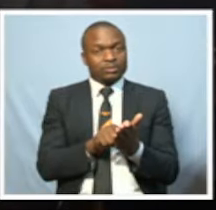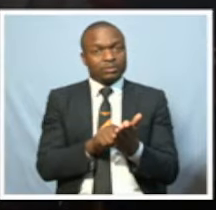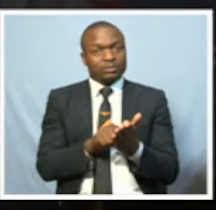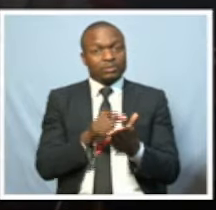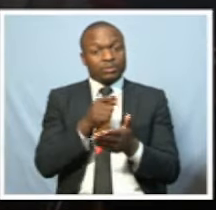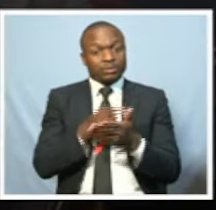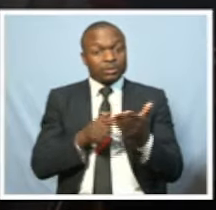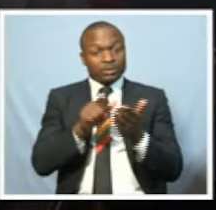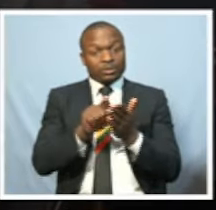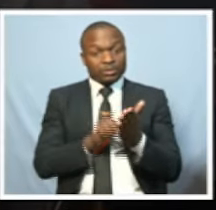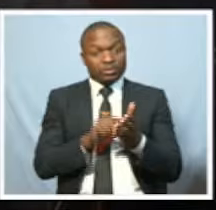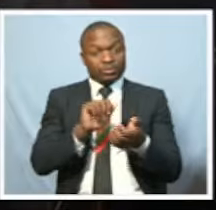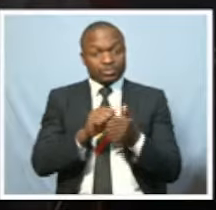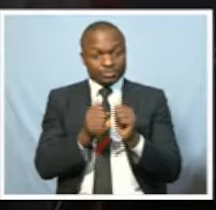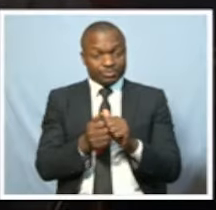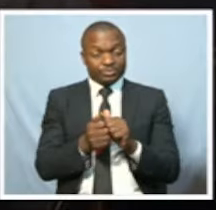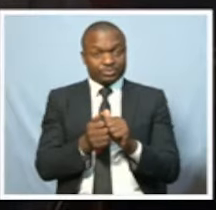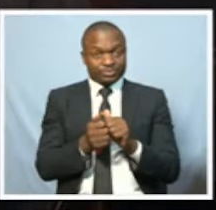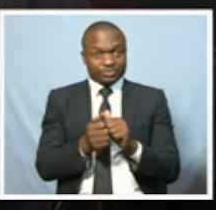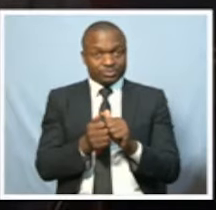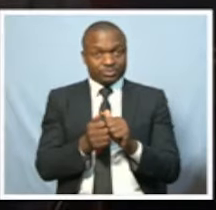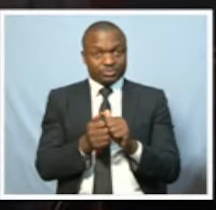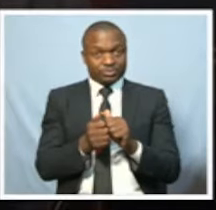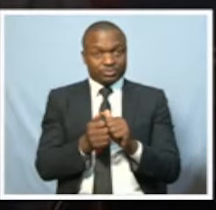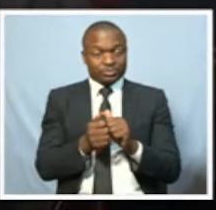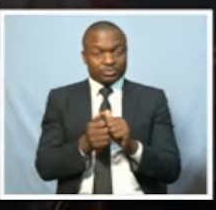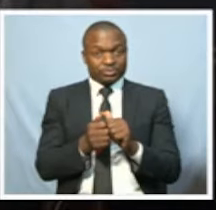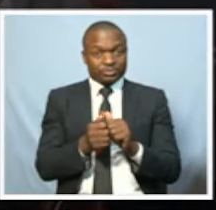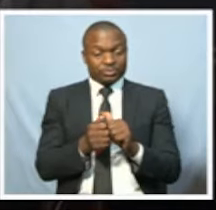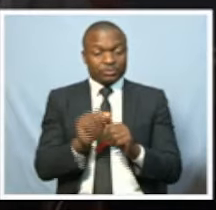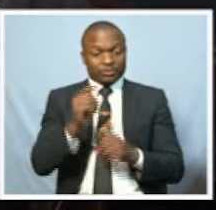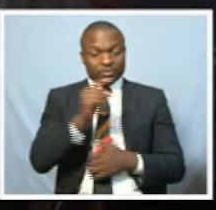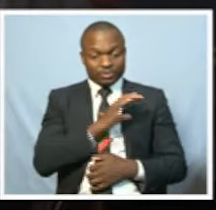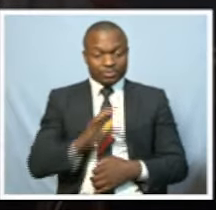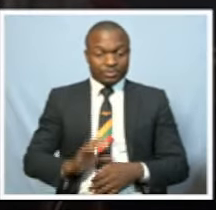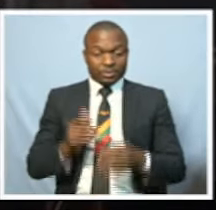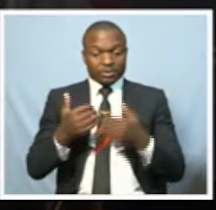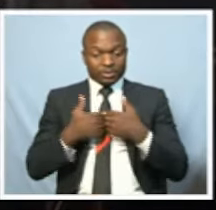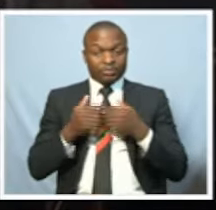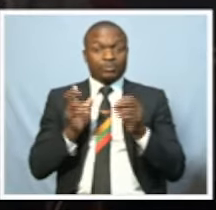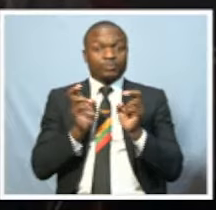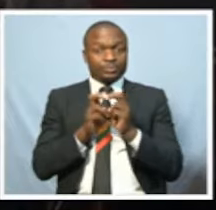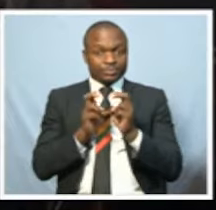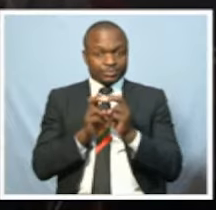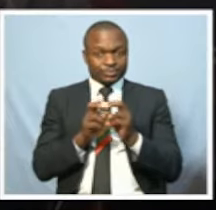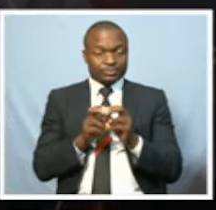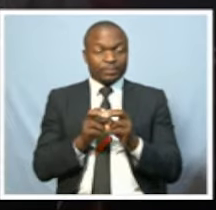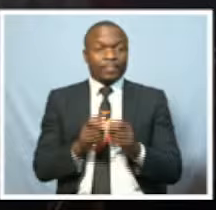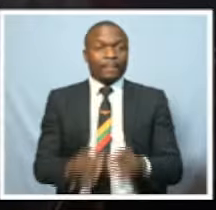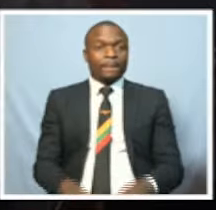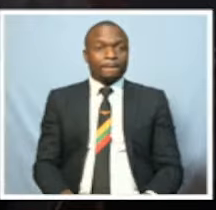on the contract? Then to the engineer, this